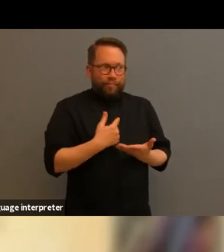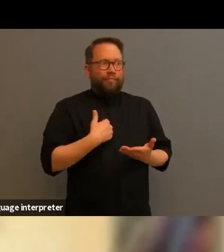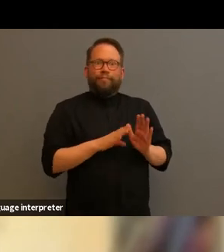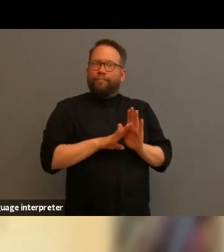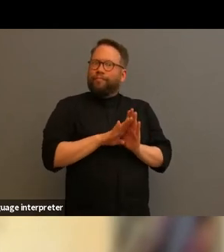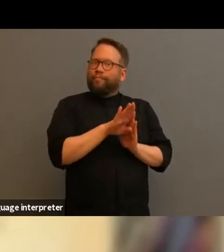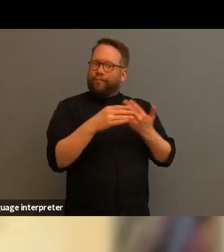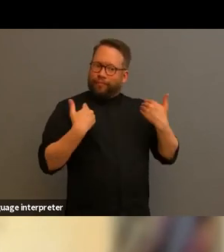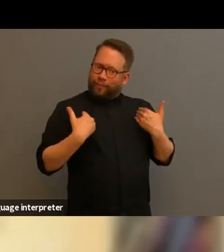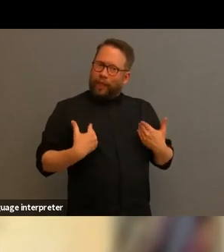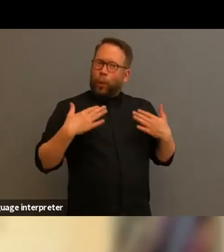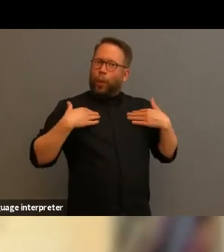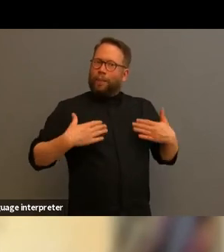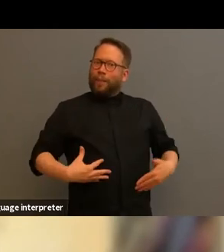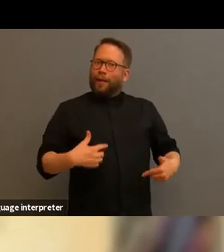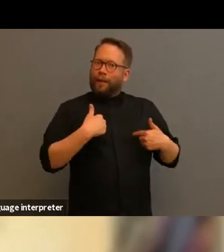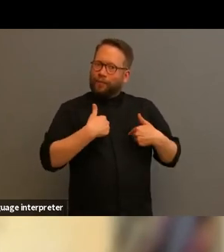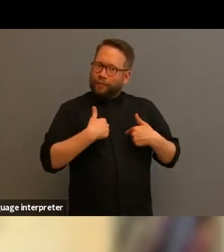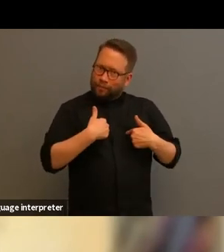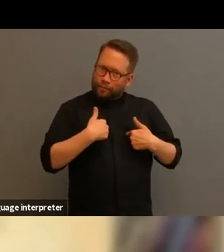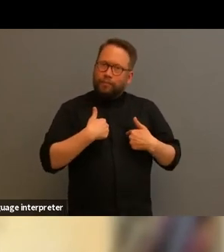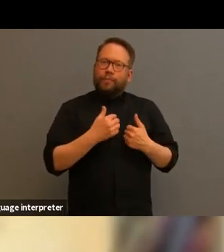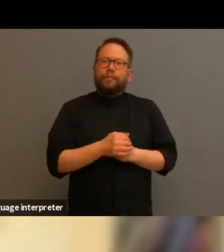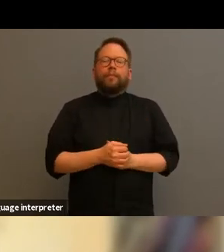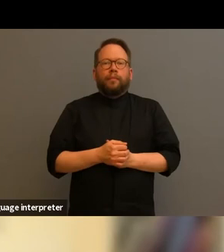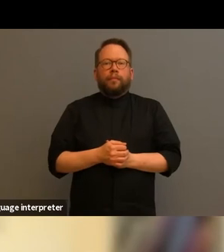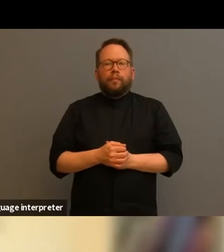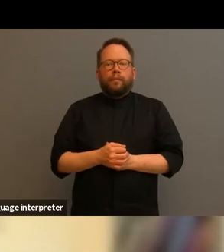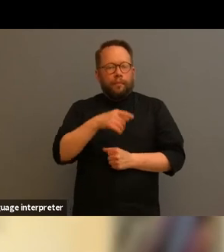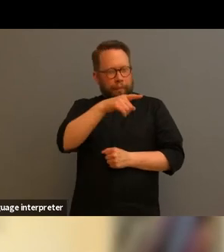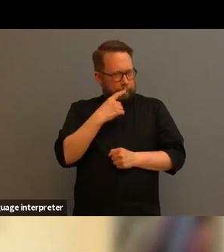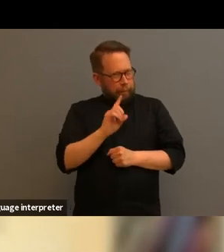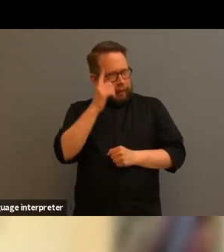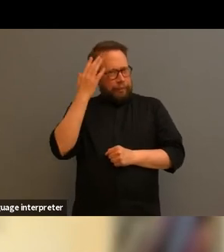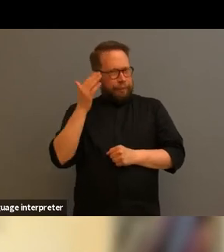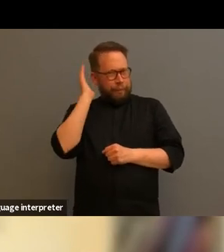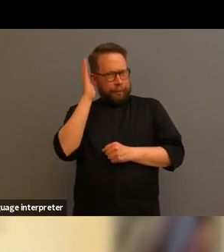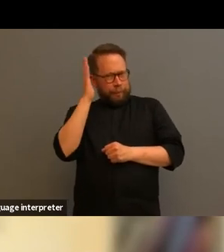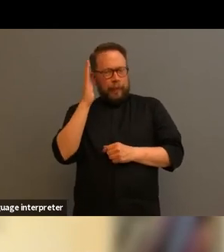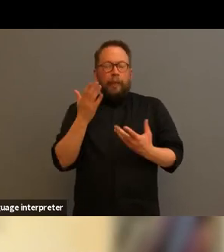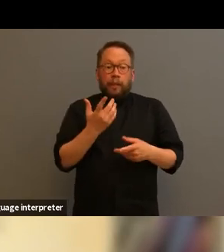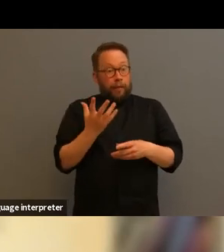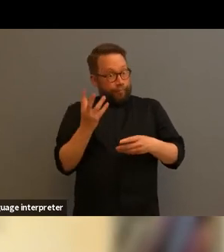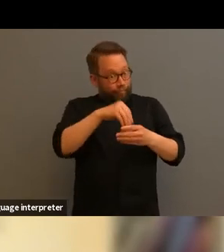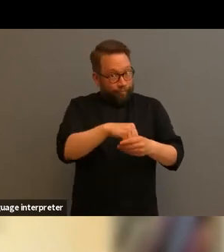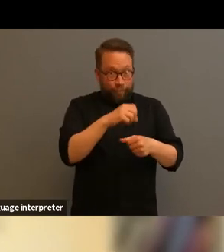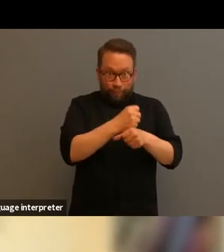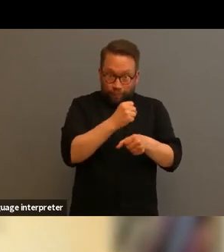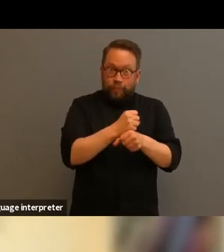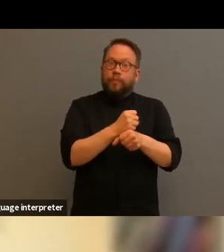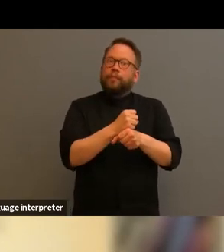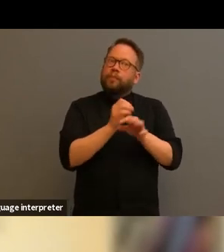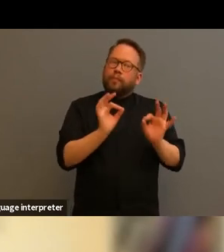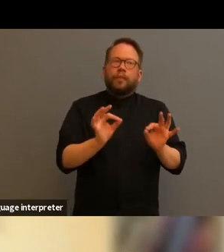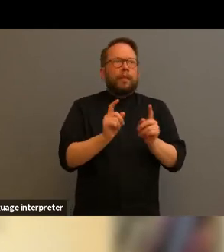as you said also in the beginning, the access to labor market is indeed one of the most challenging areas